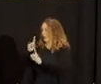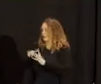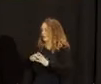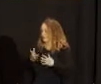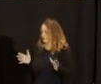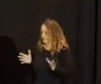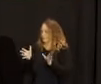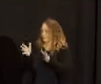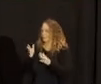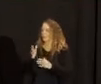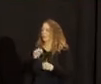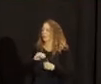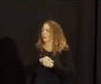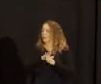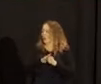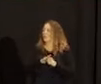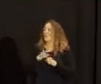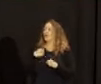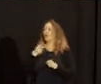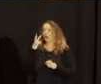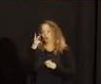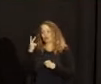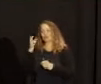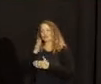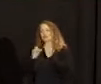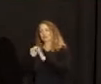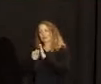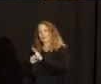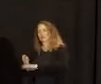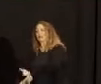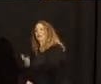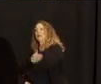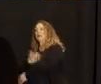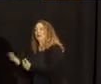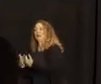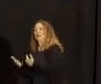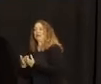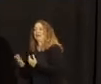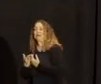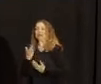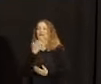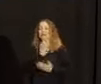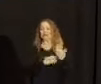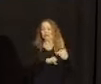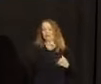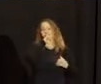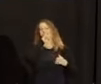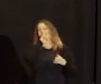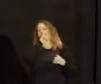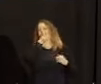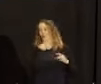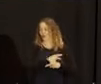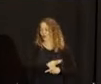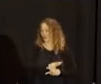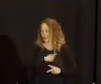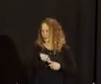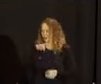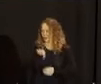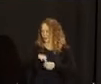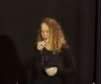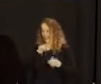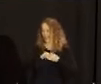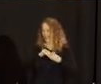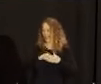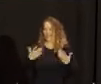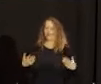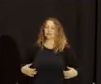saw some states make voter registration a lot easier. We saw other states make it significantly harder. And it became a